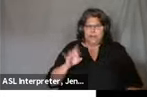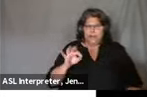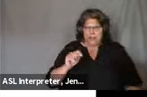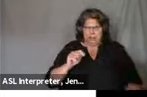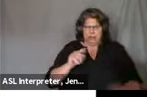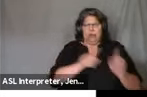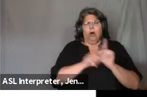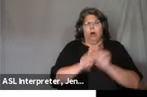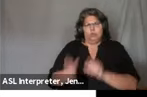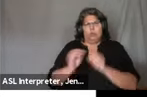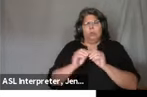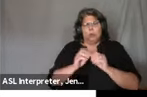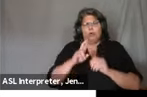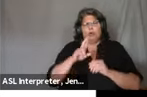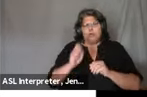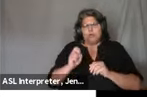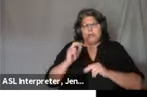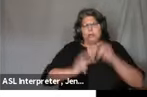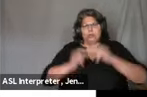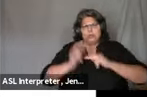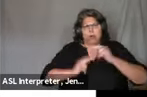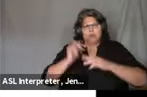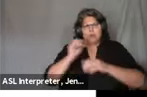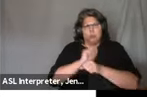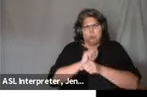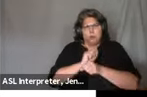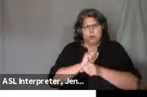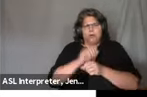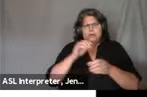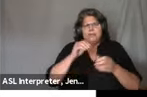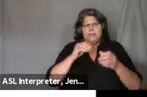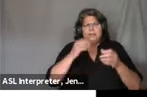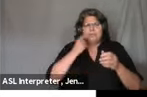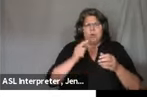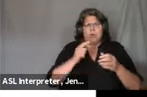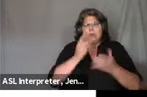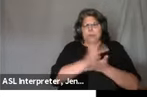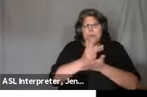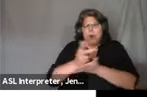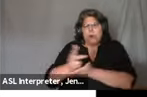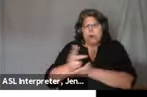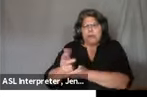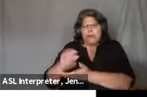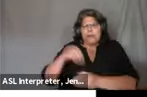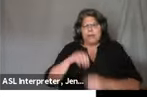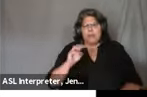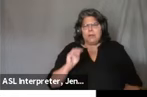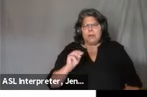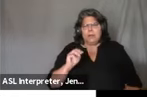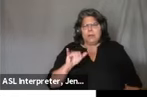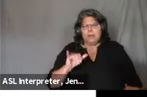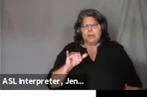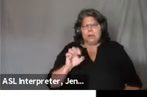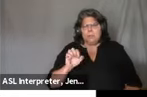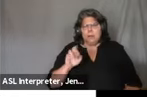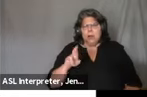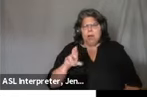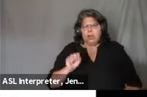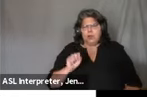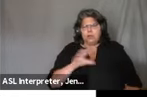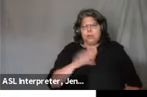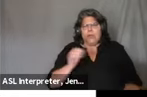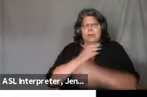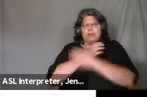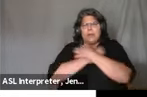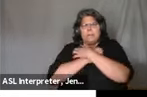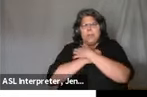reconstruction work involved in the parking lots at Myers and the Bear Cub Way parking lot. So all